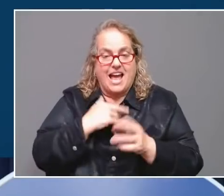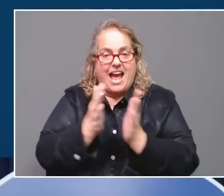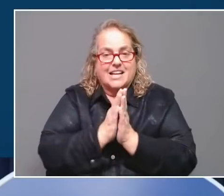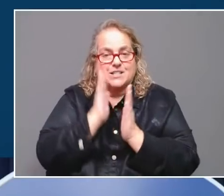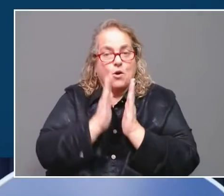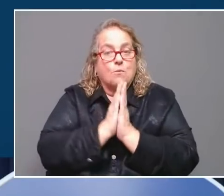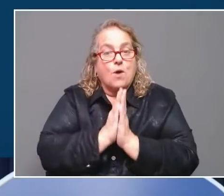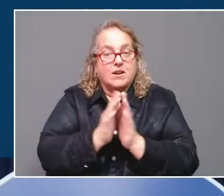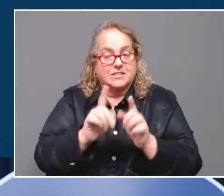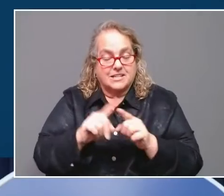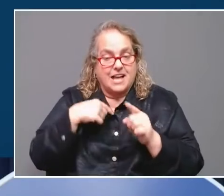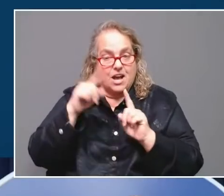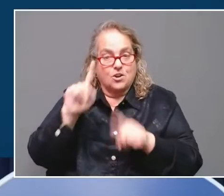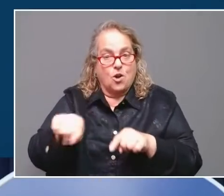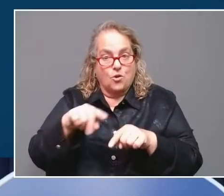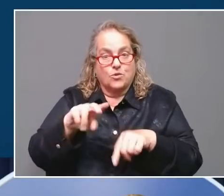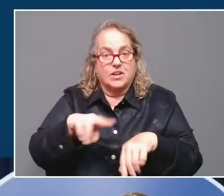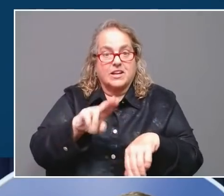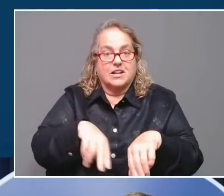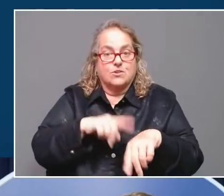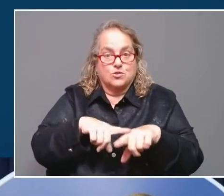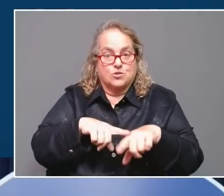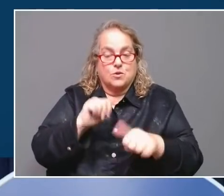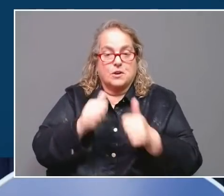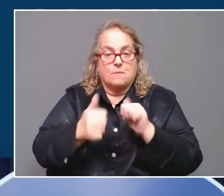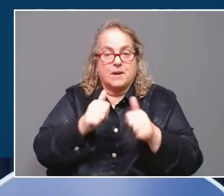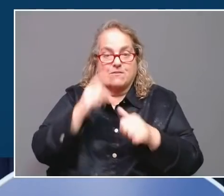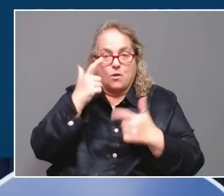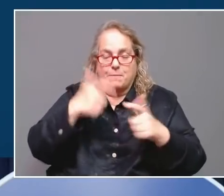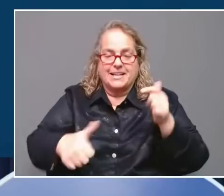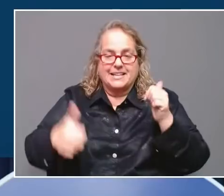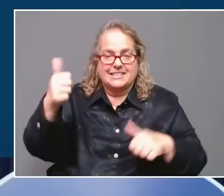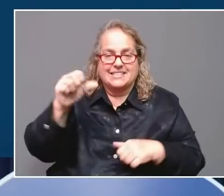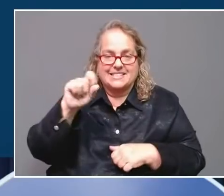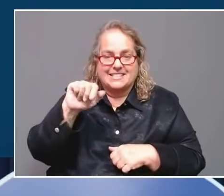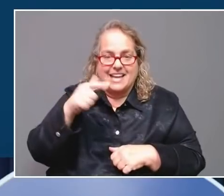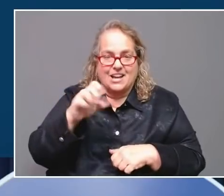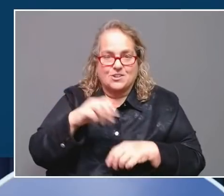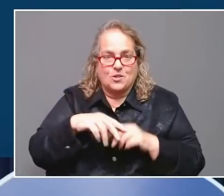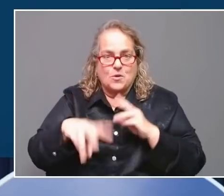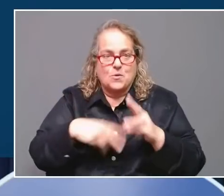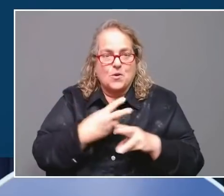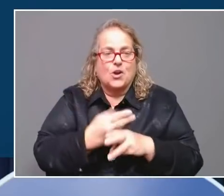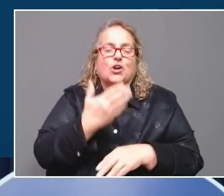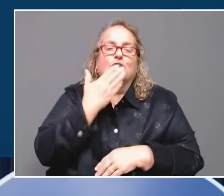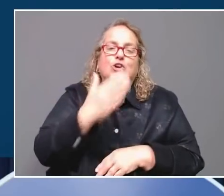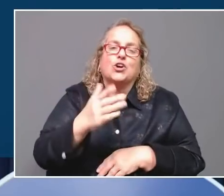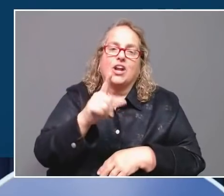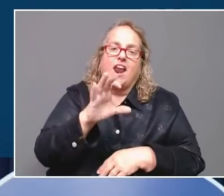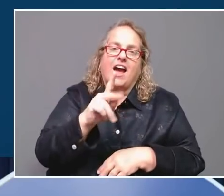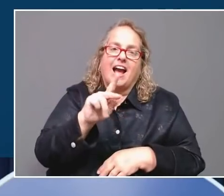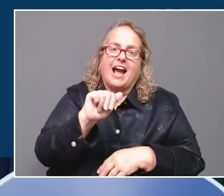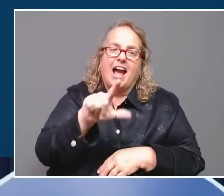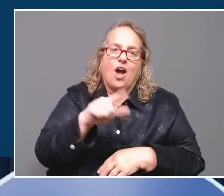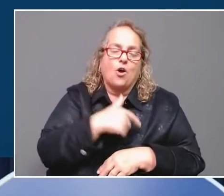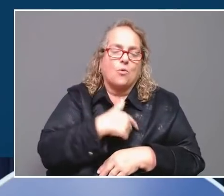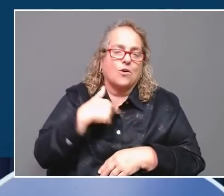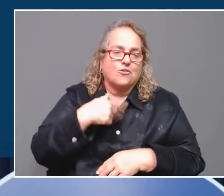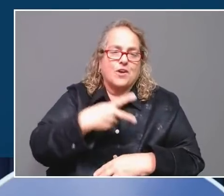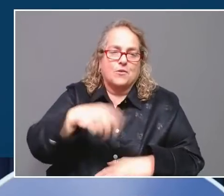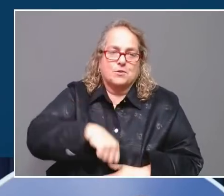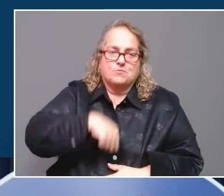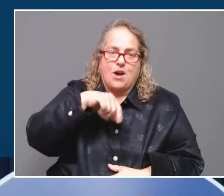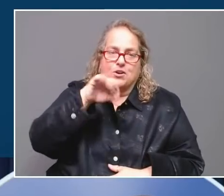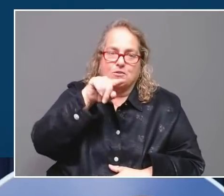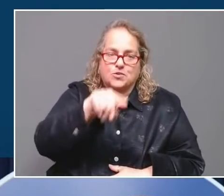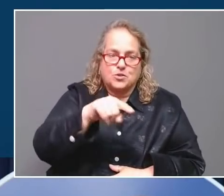on the biggest stage in the world. Let's go for that triple crown. Good luck, Elle. We are so proud of you. We're rooting for you. Thanks